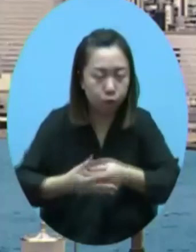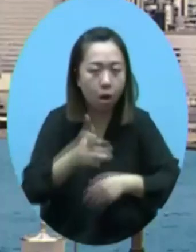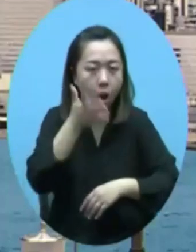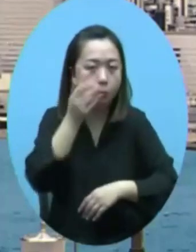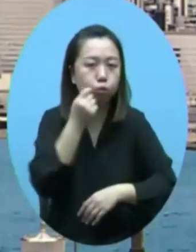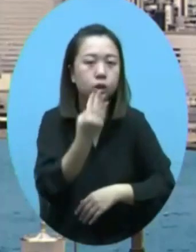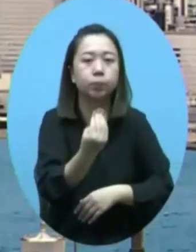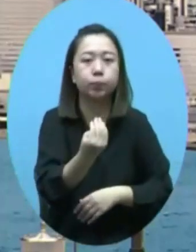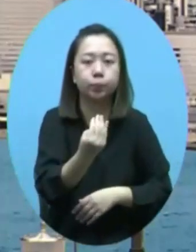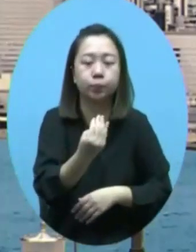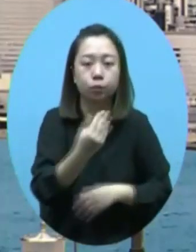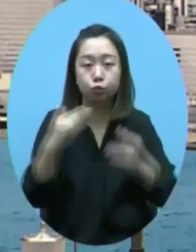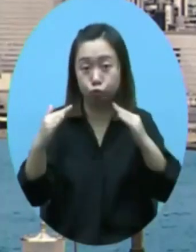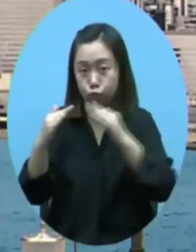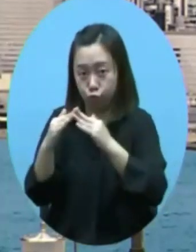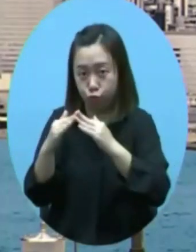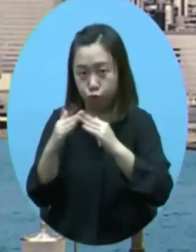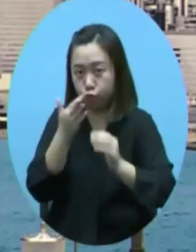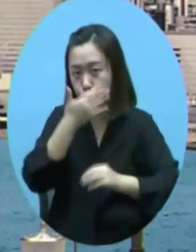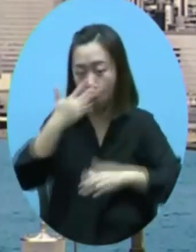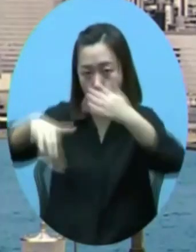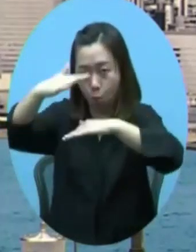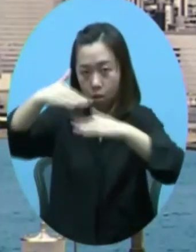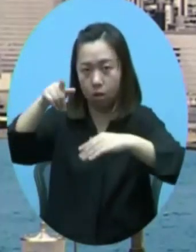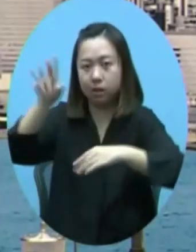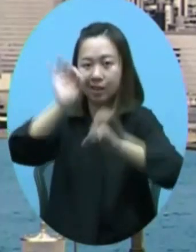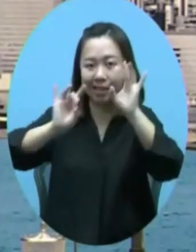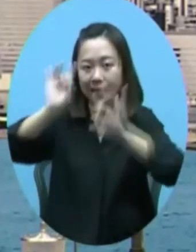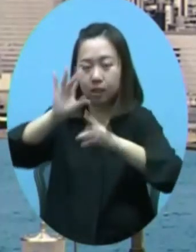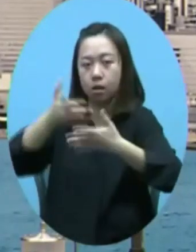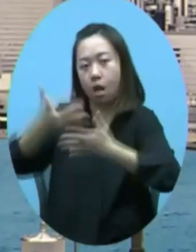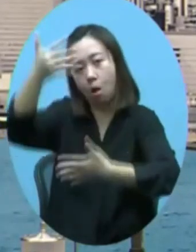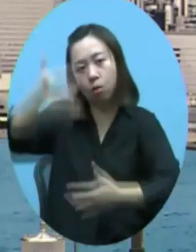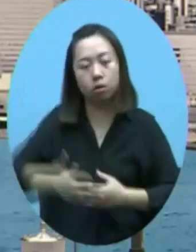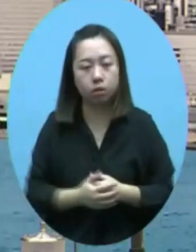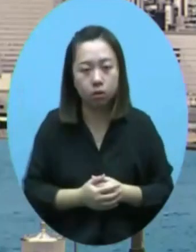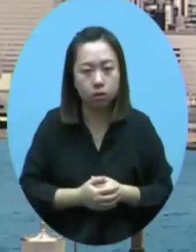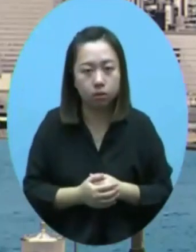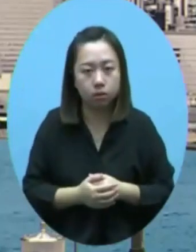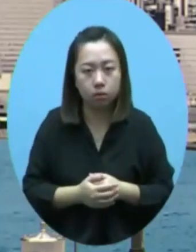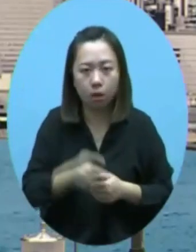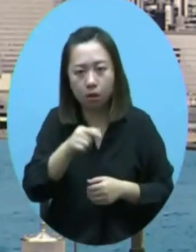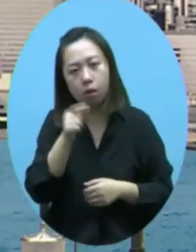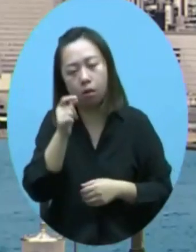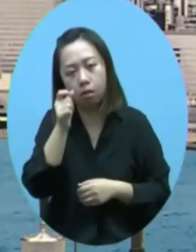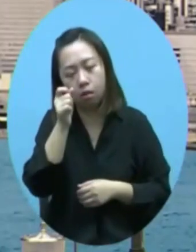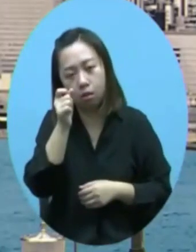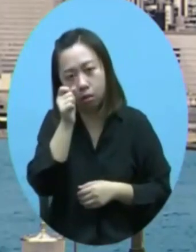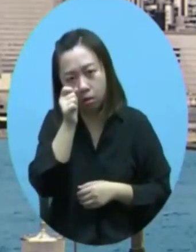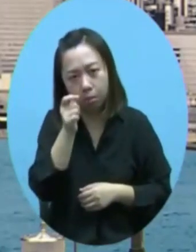of infection. A 40-year-old man. He lives in Choi Wan Estate, Xingshen House.